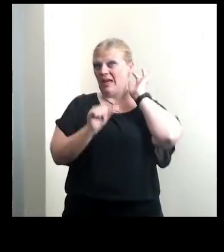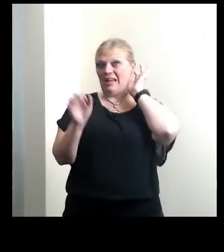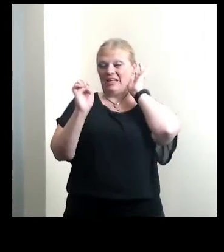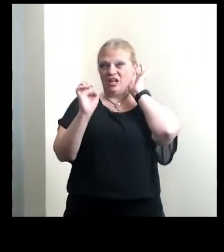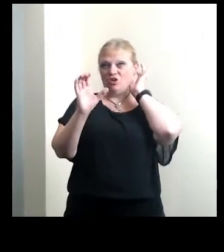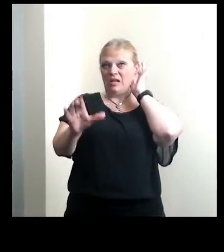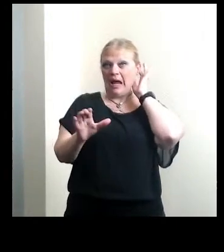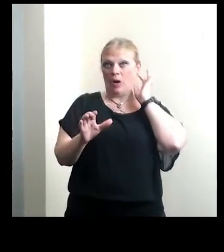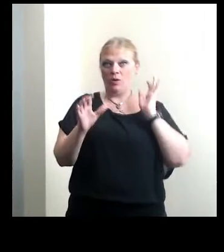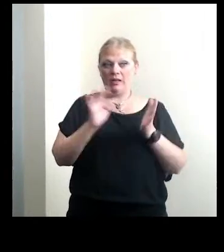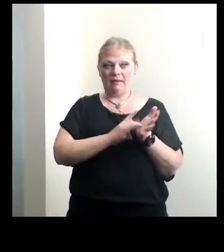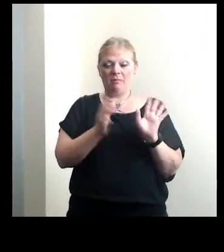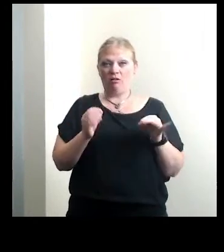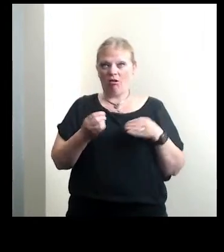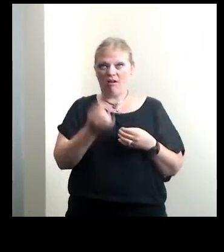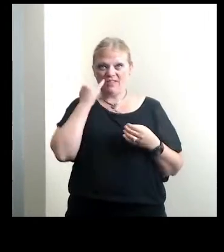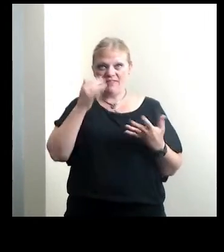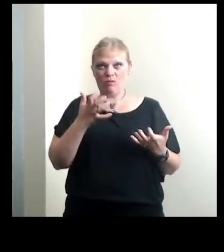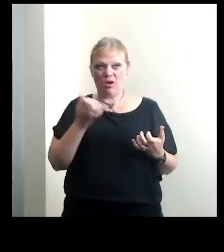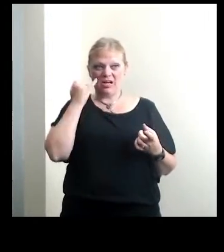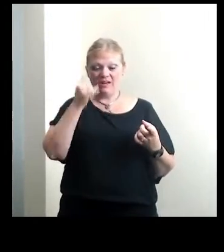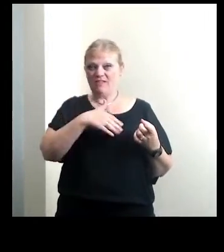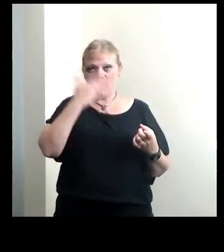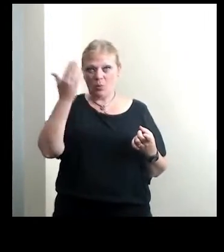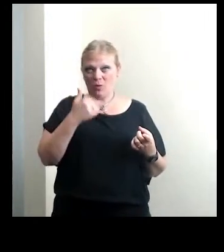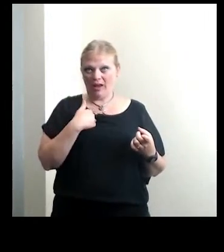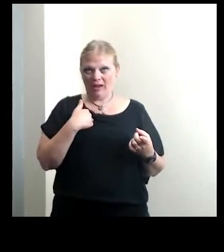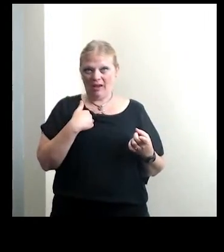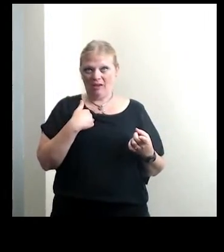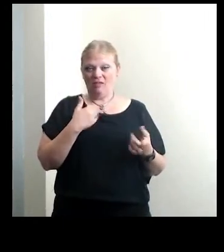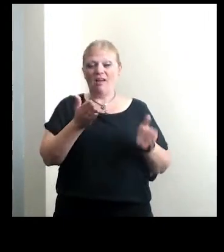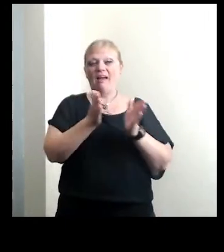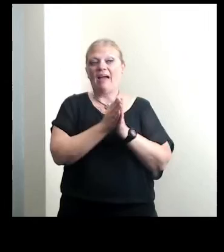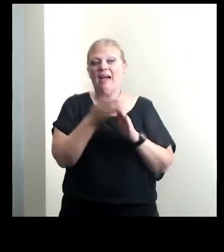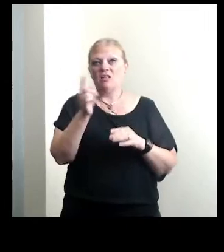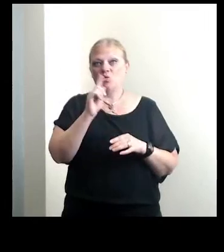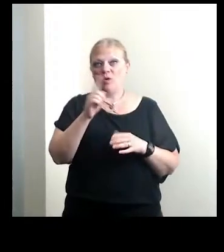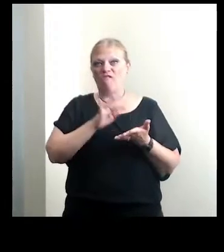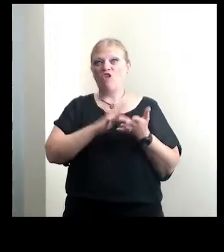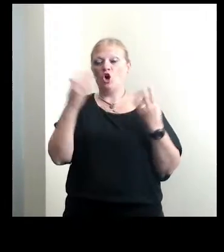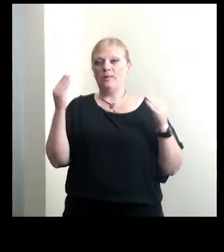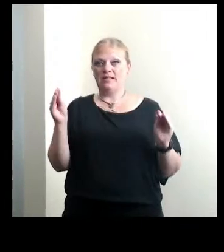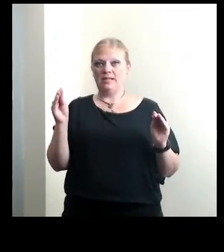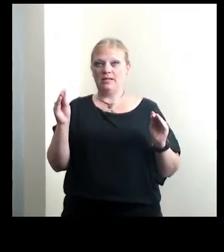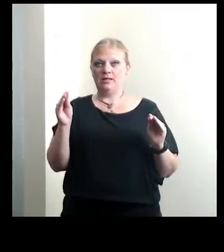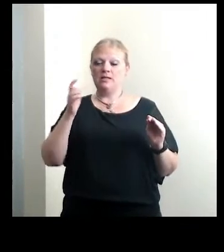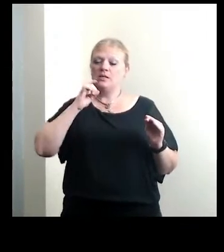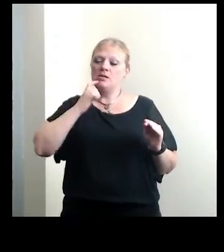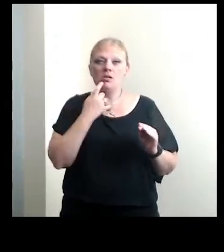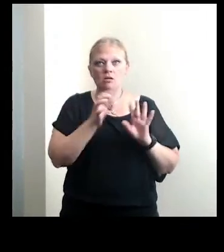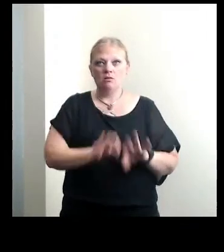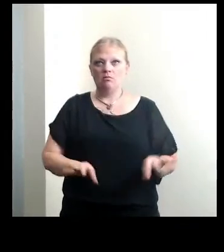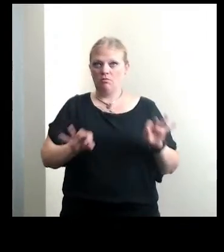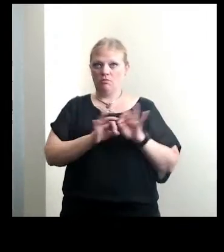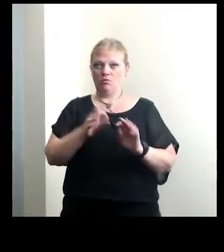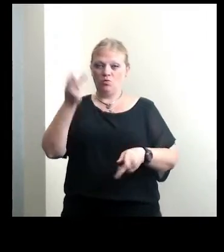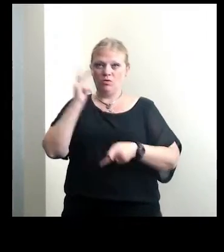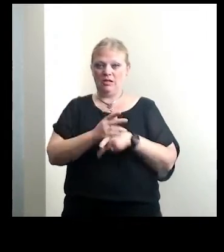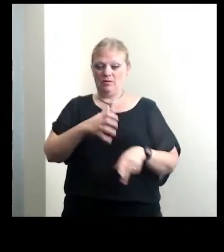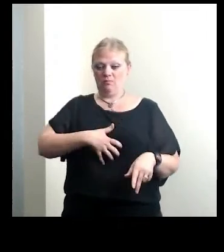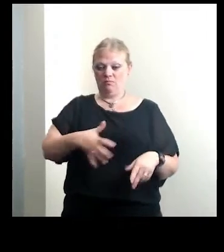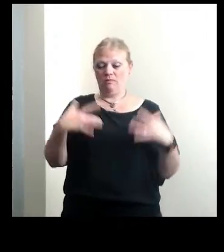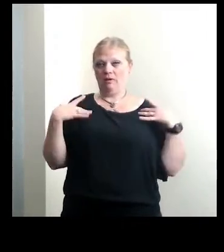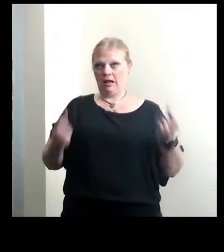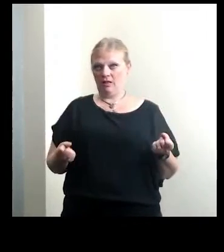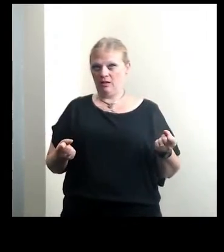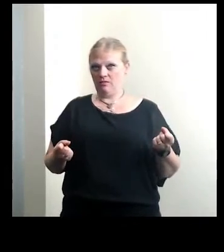medical office who wants it. But if they don't, ask where you can get it in a pharmacy. This is critical to keep the pregnancy